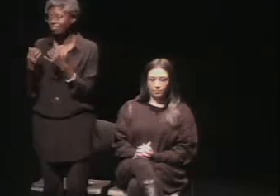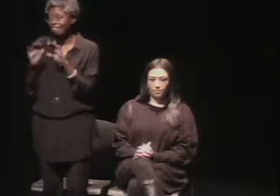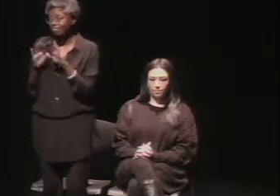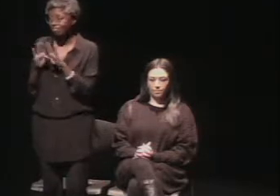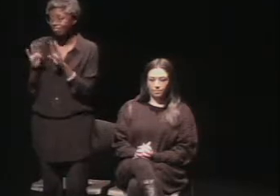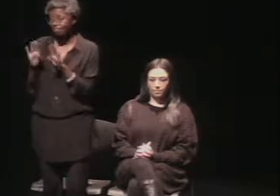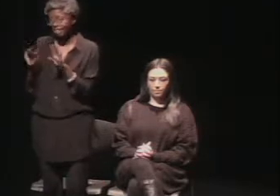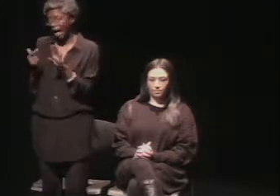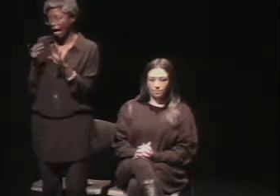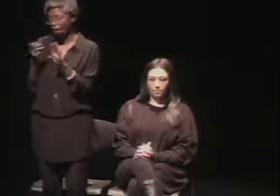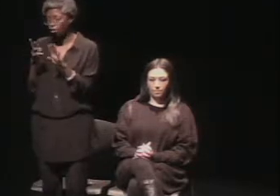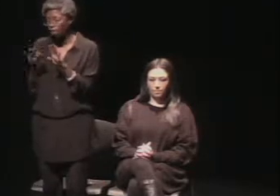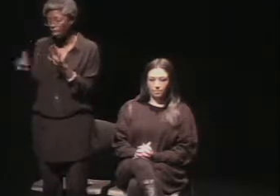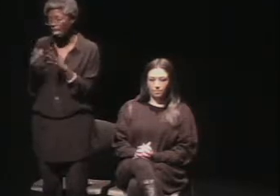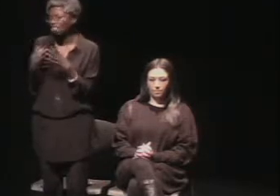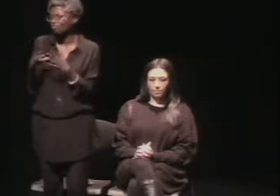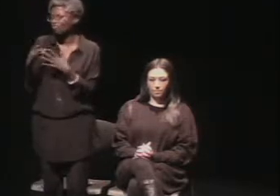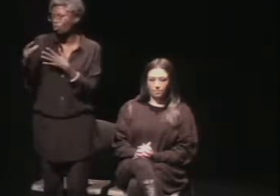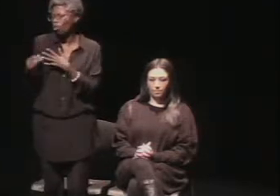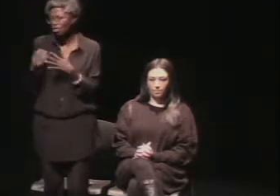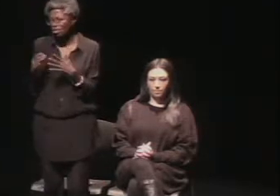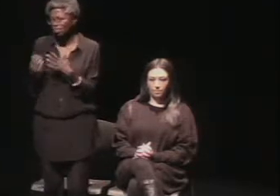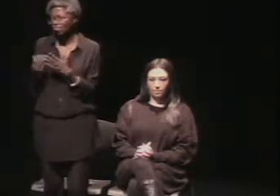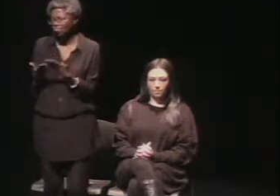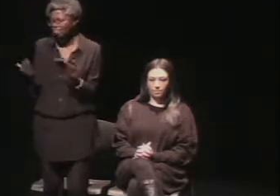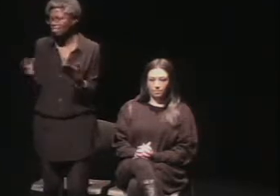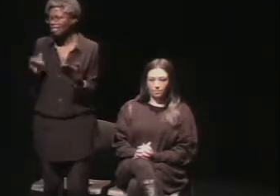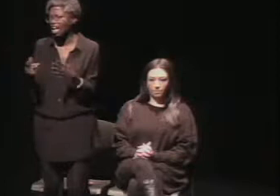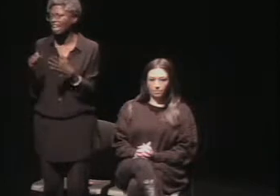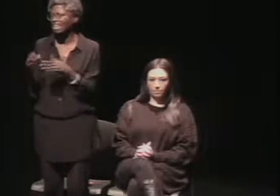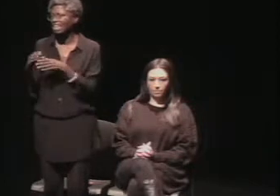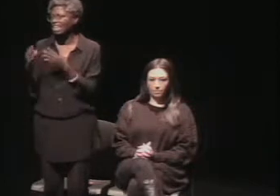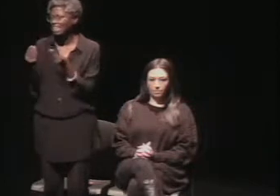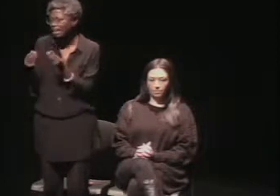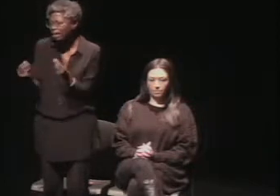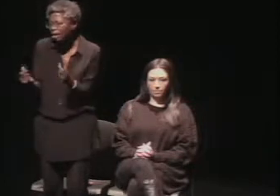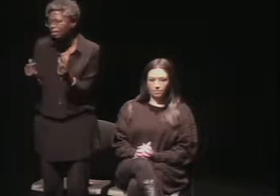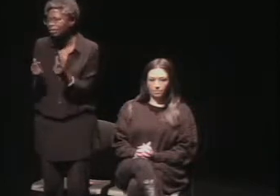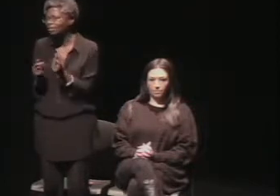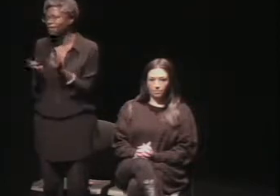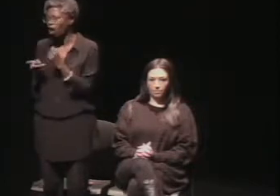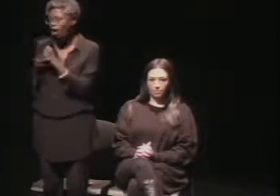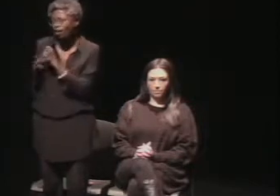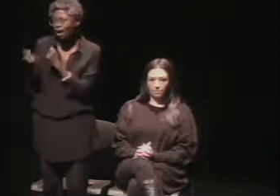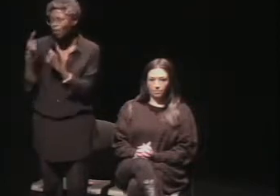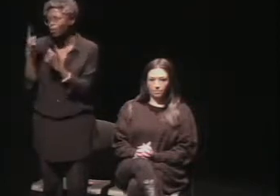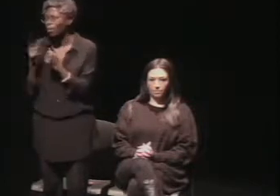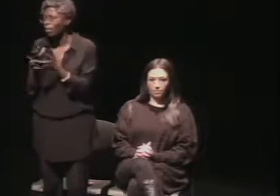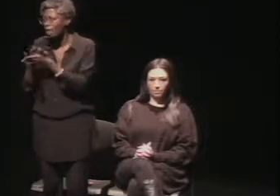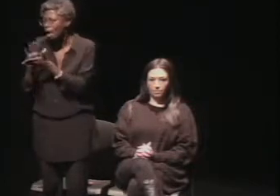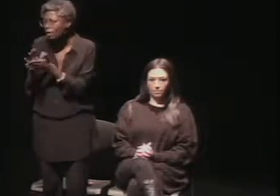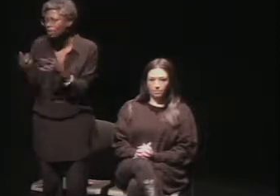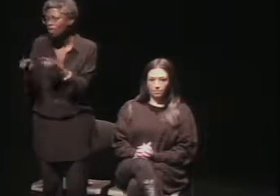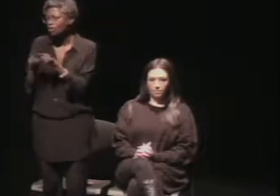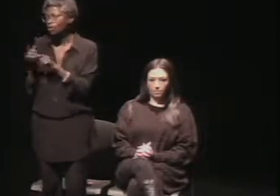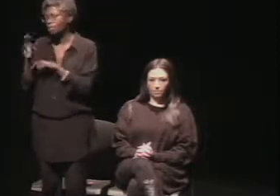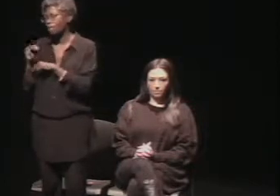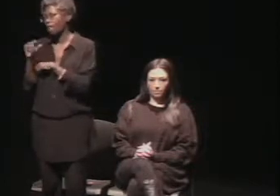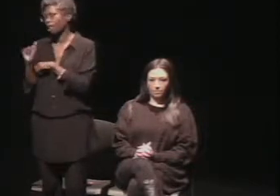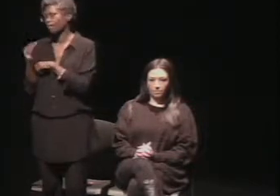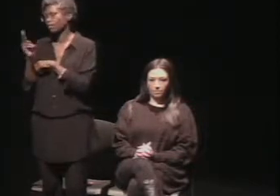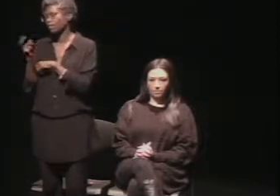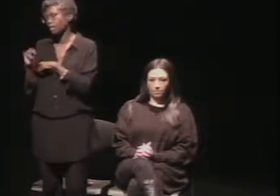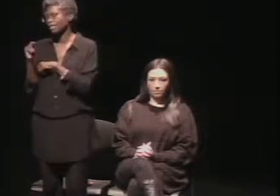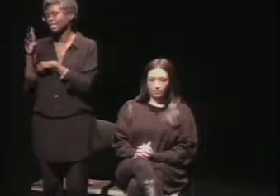curators' choices of items from Surinamese textiles that serve as an archive of memory, to the papers of Melvin Dixon, who was a